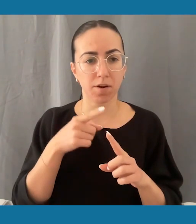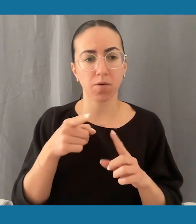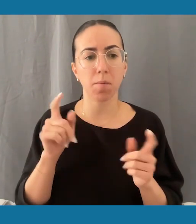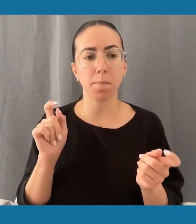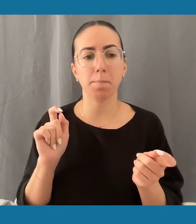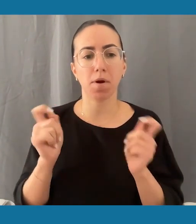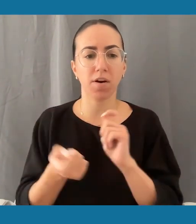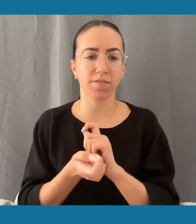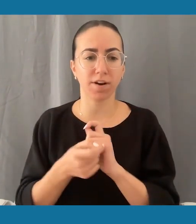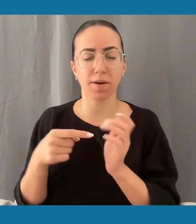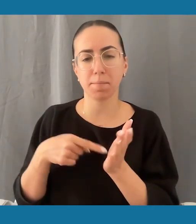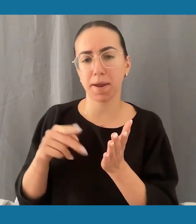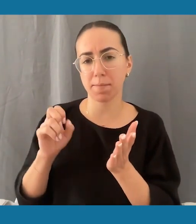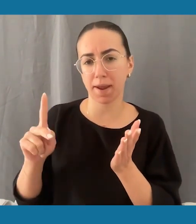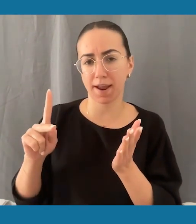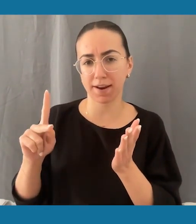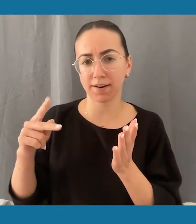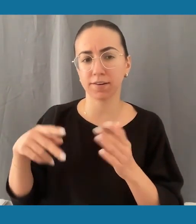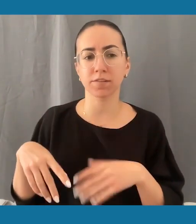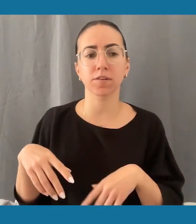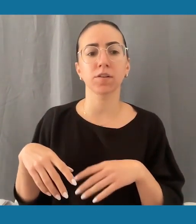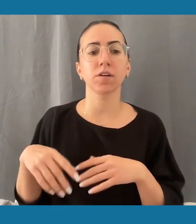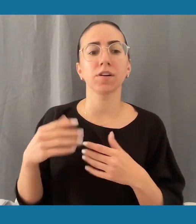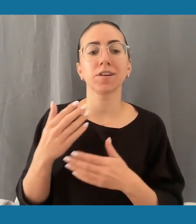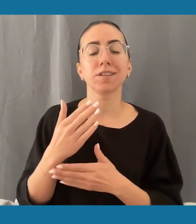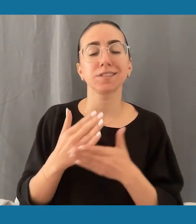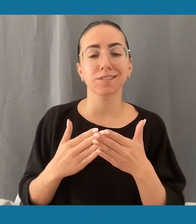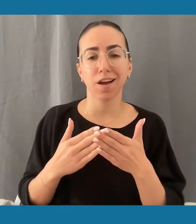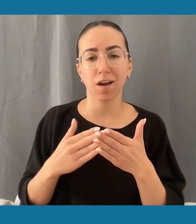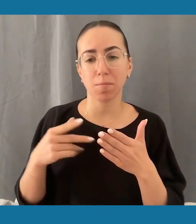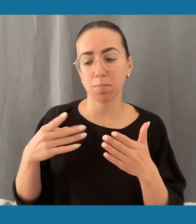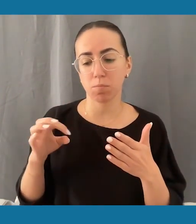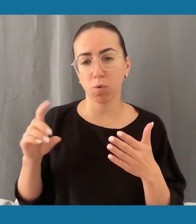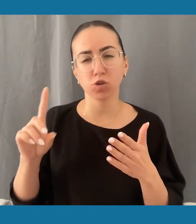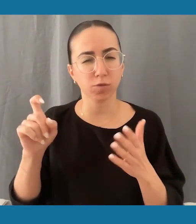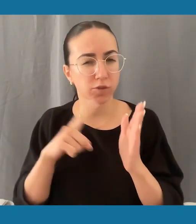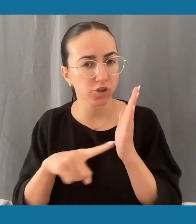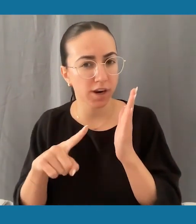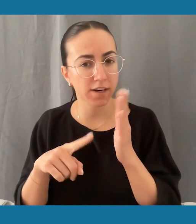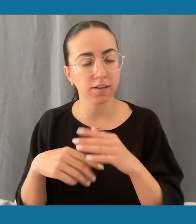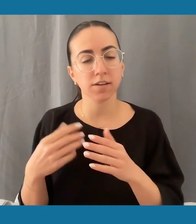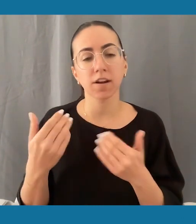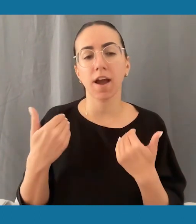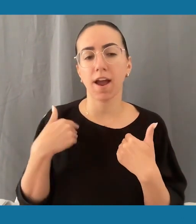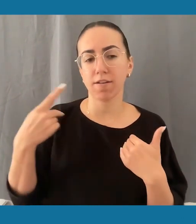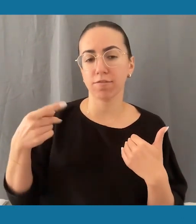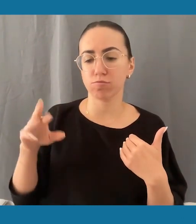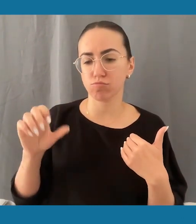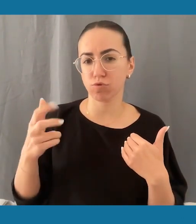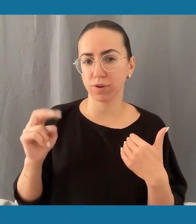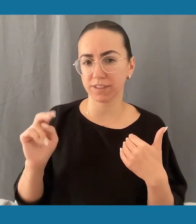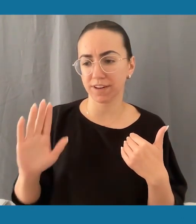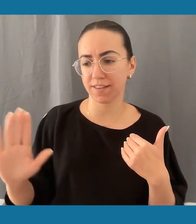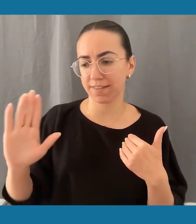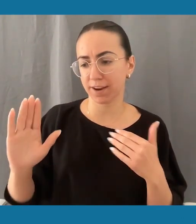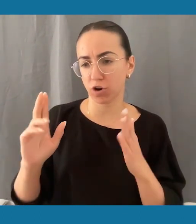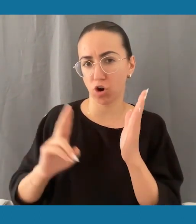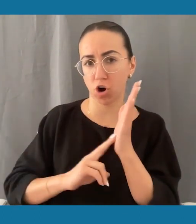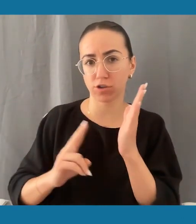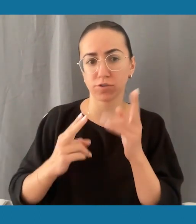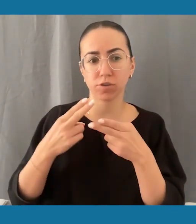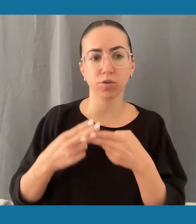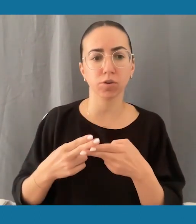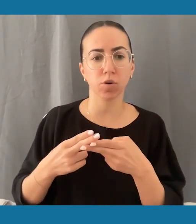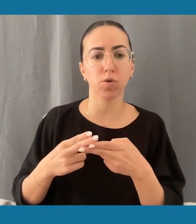modified payback provision. Some pooled trusts, so you got to check, will have a provision in their contract, and it's called the